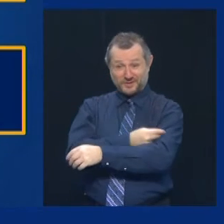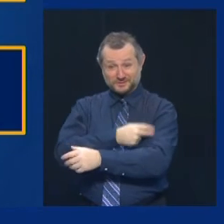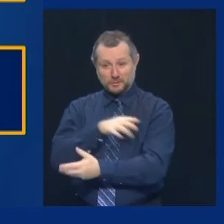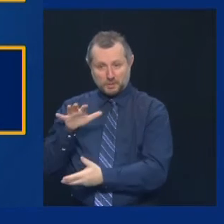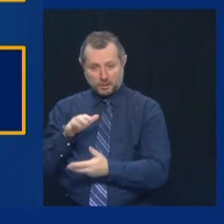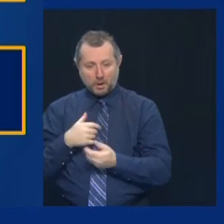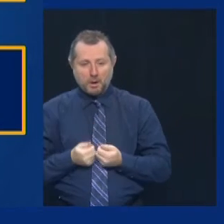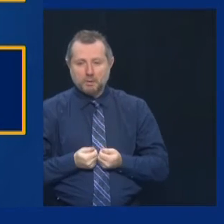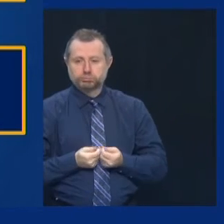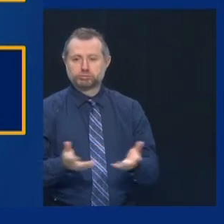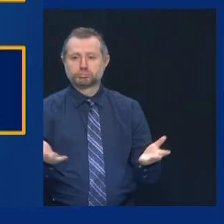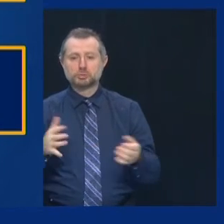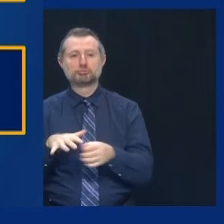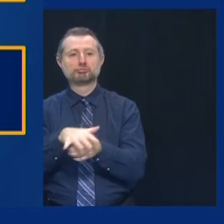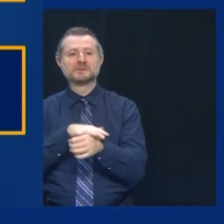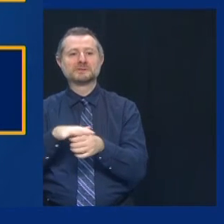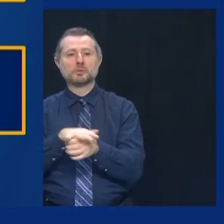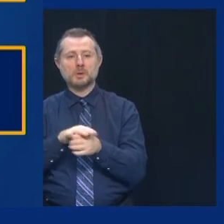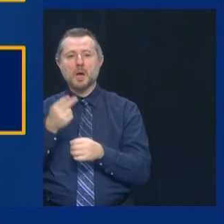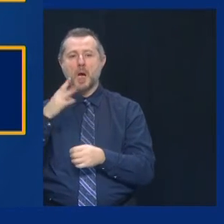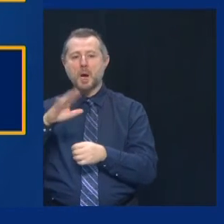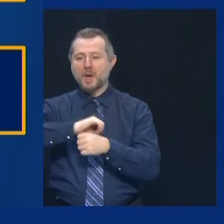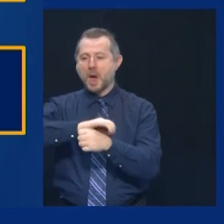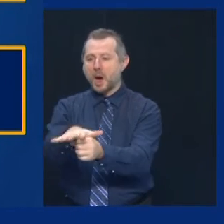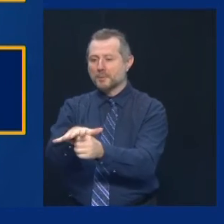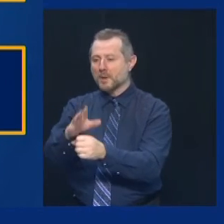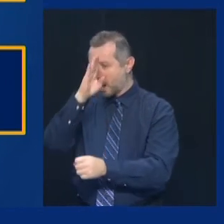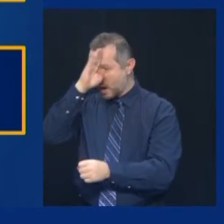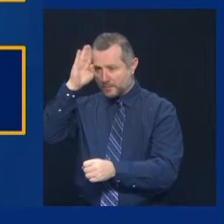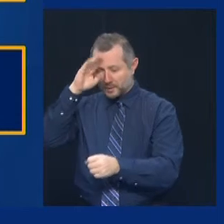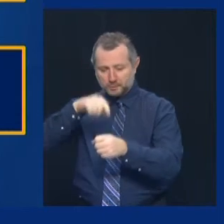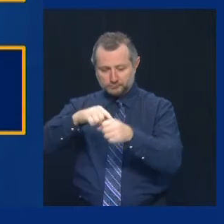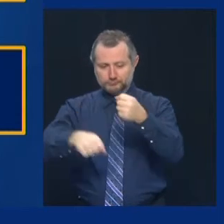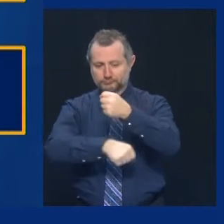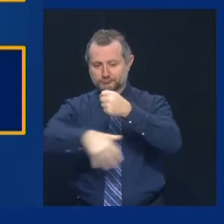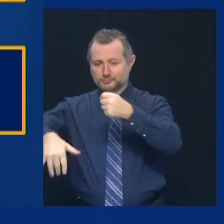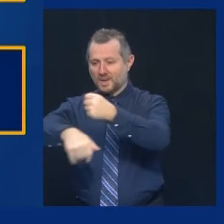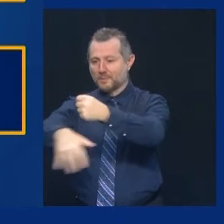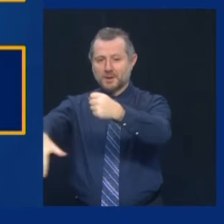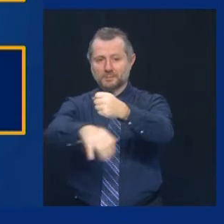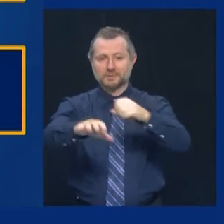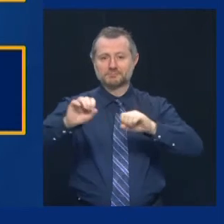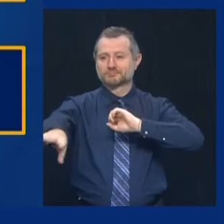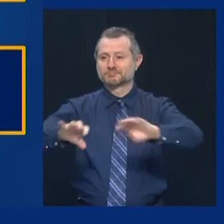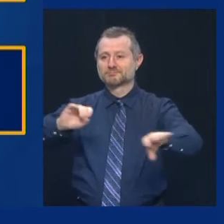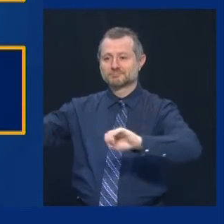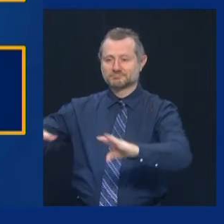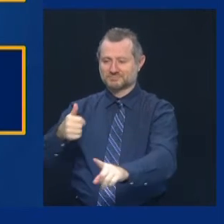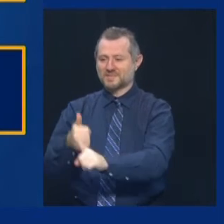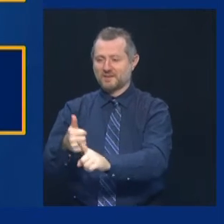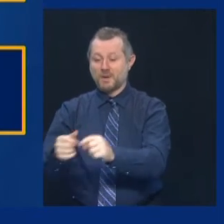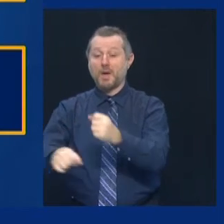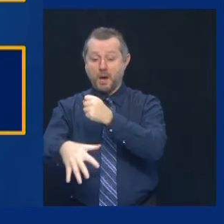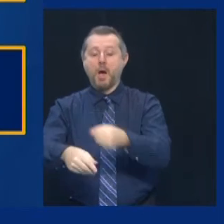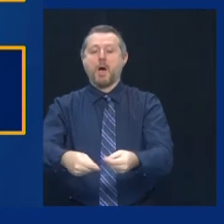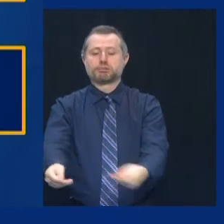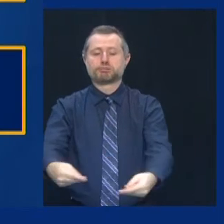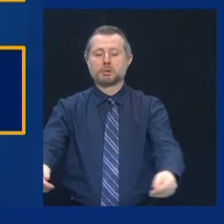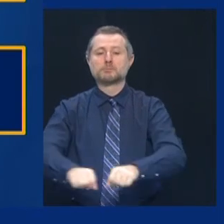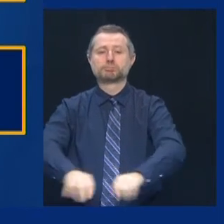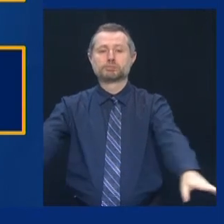hospital. That hospital does the vaccinations for that region. We define